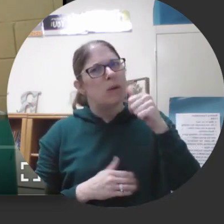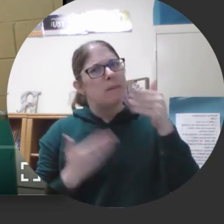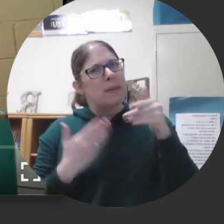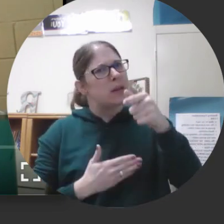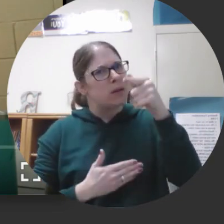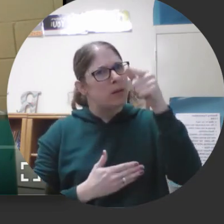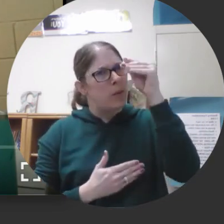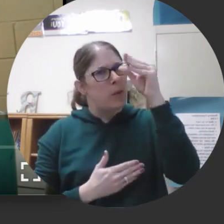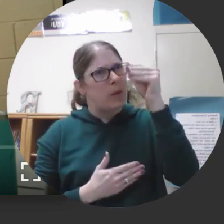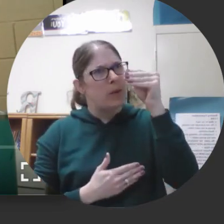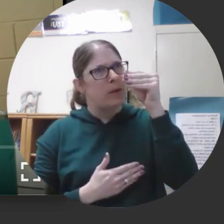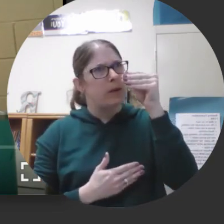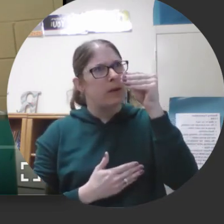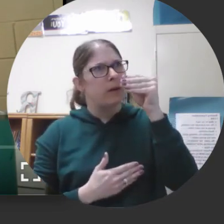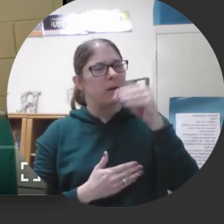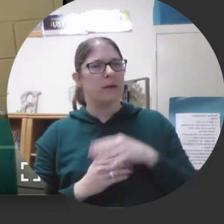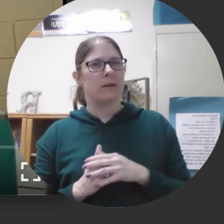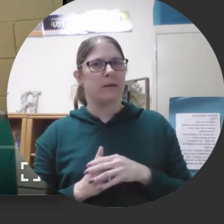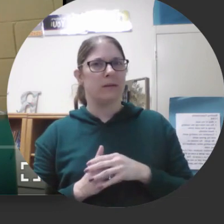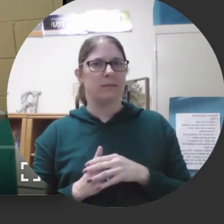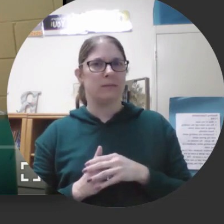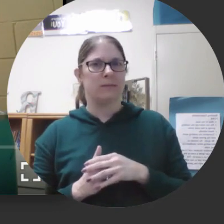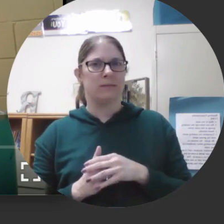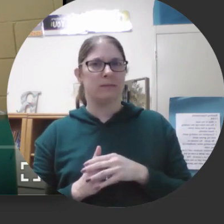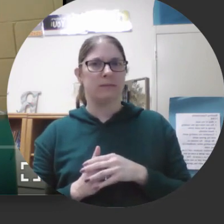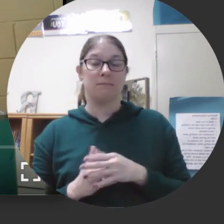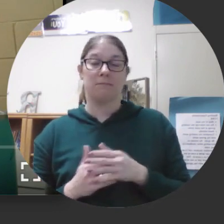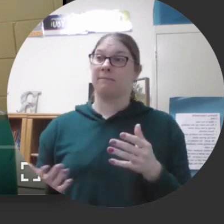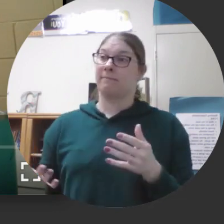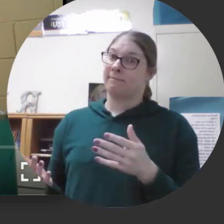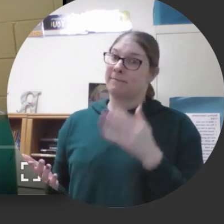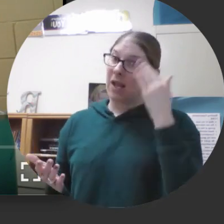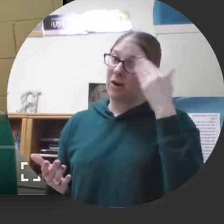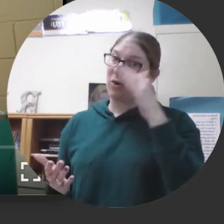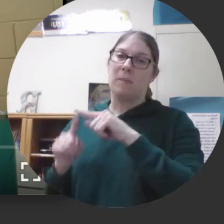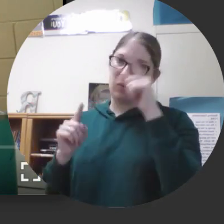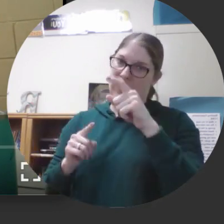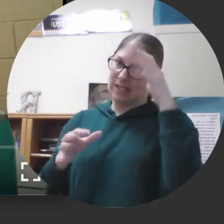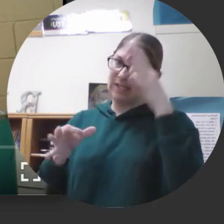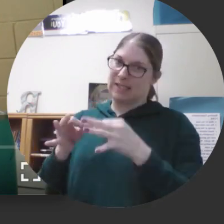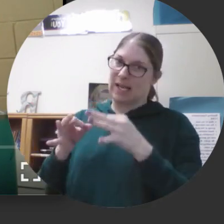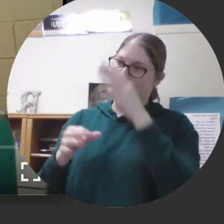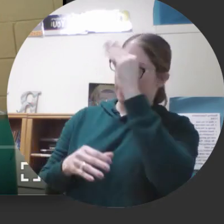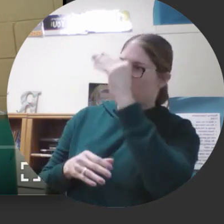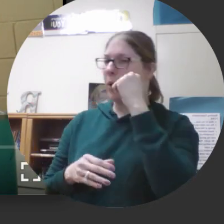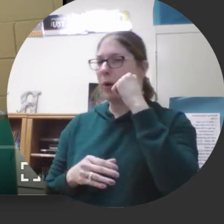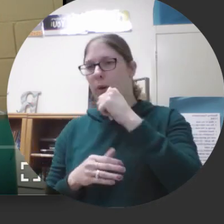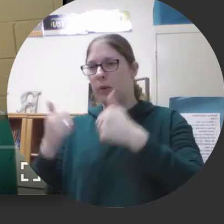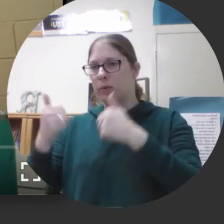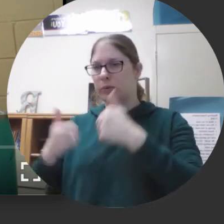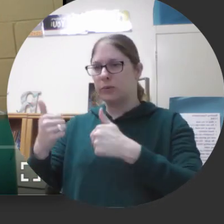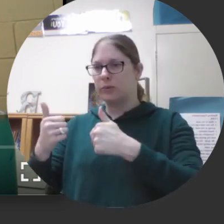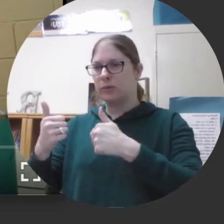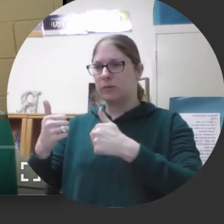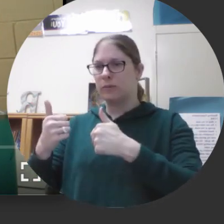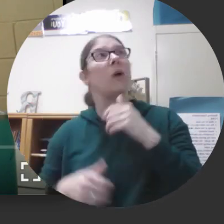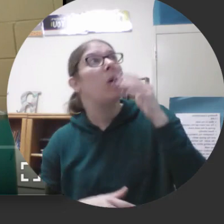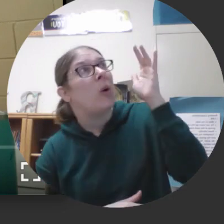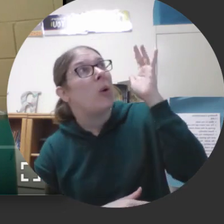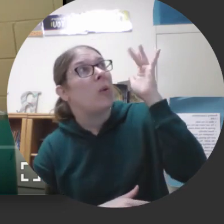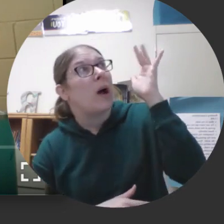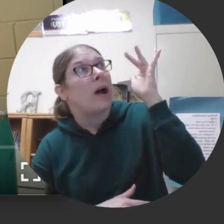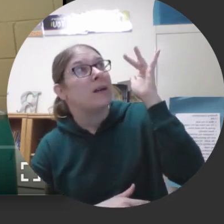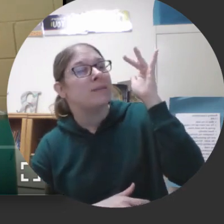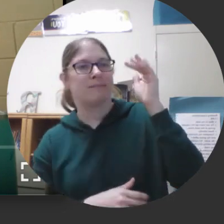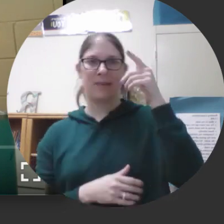tell, but we'll have to decide one way or another." "Why?" said Angus. "So that we can give it a name. It must